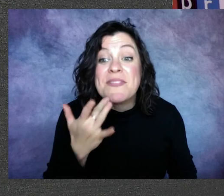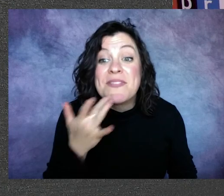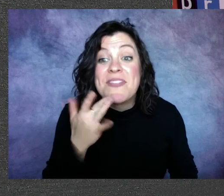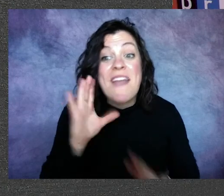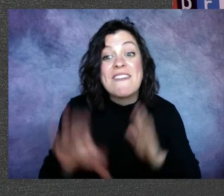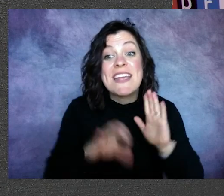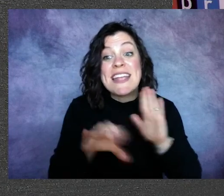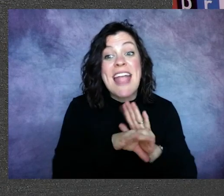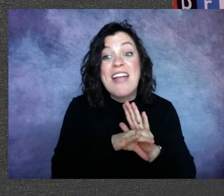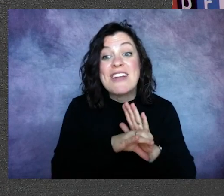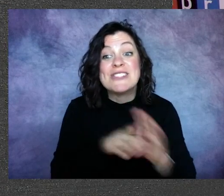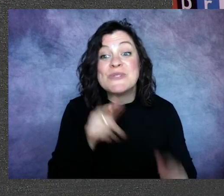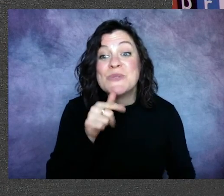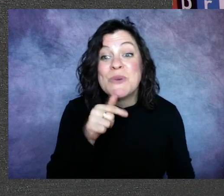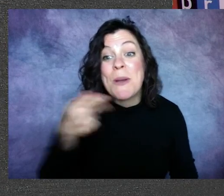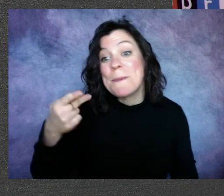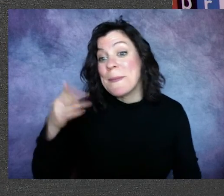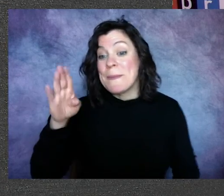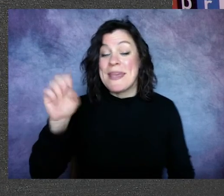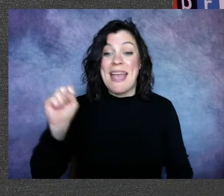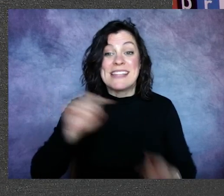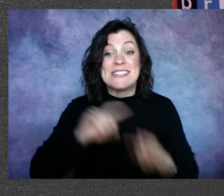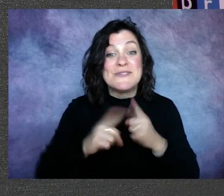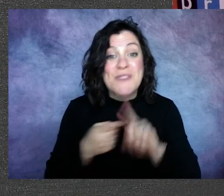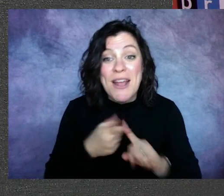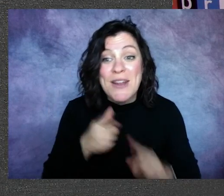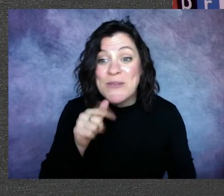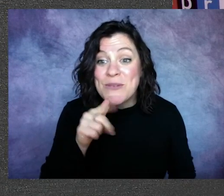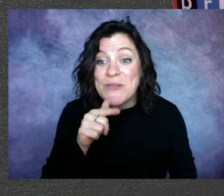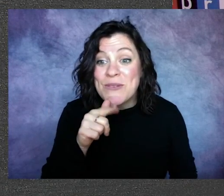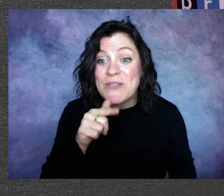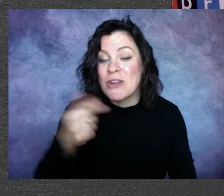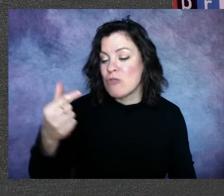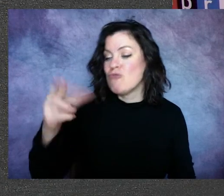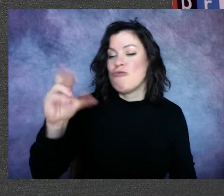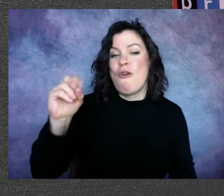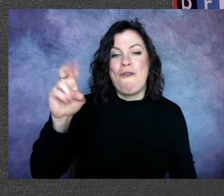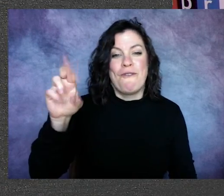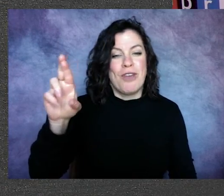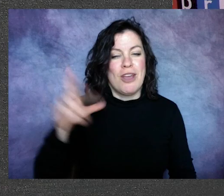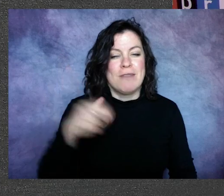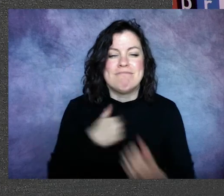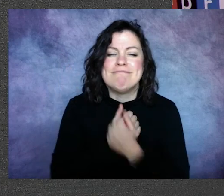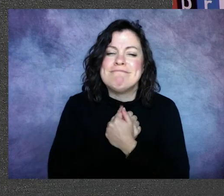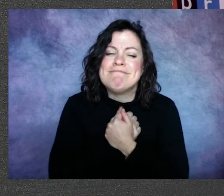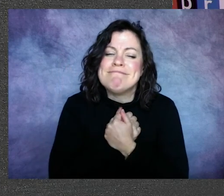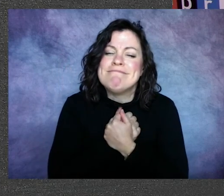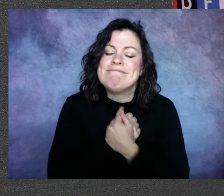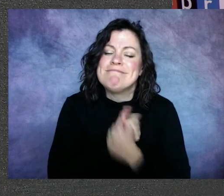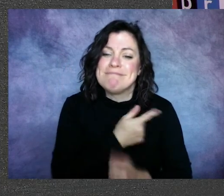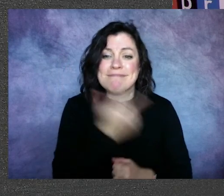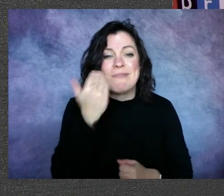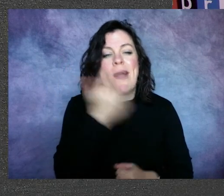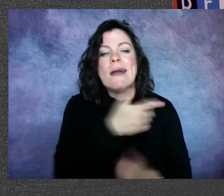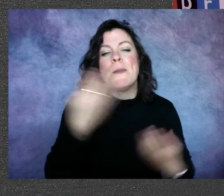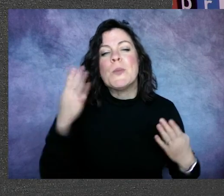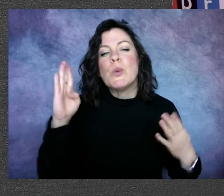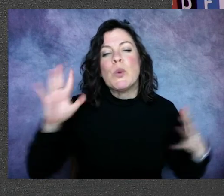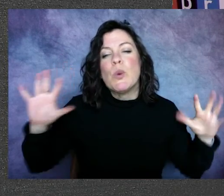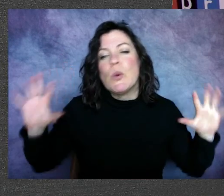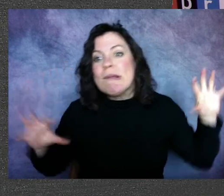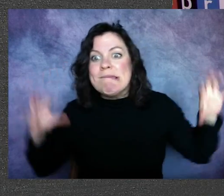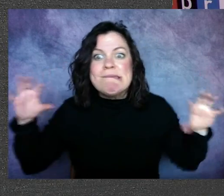favorite character, my favorite PBS Kids friend, is Grover. I love Grover because he has this